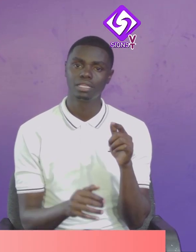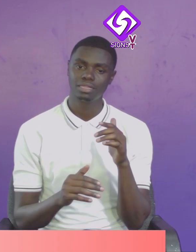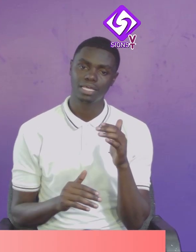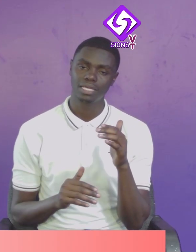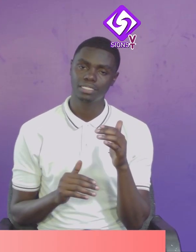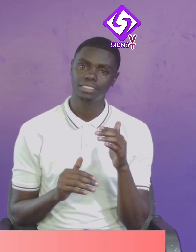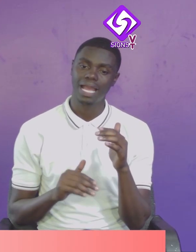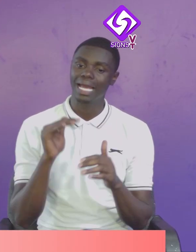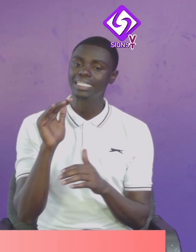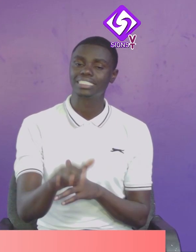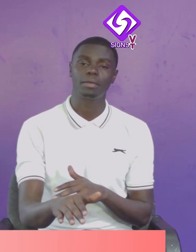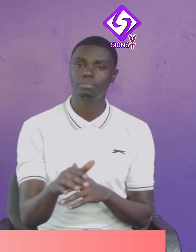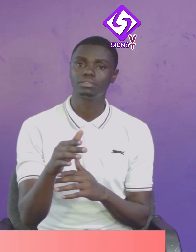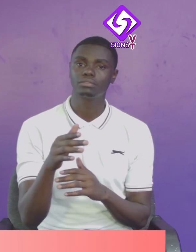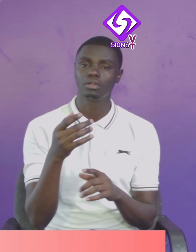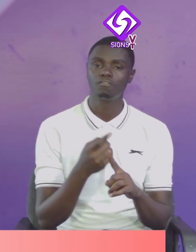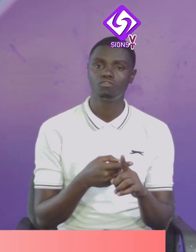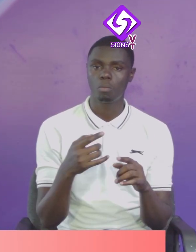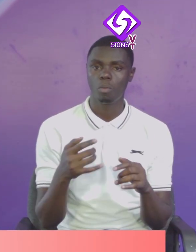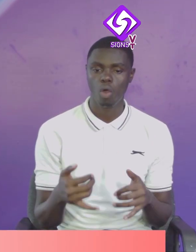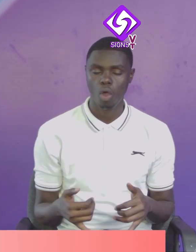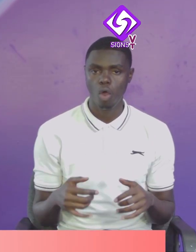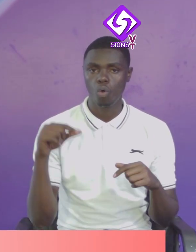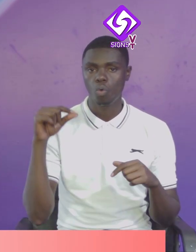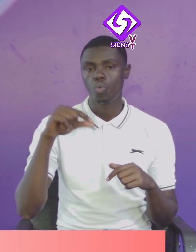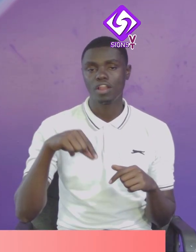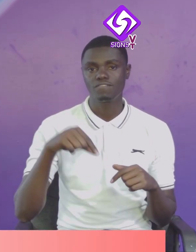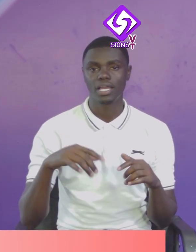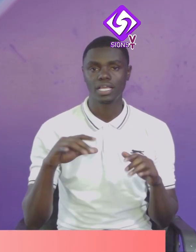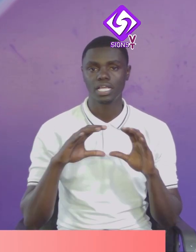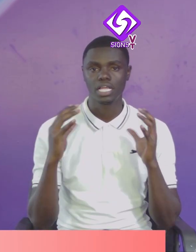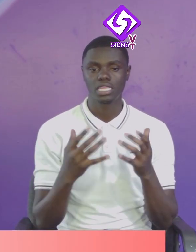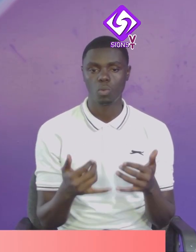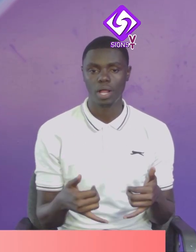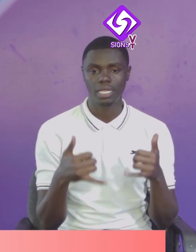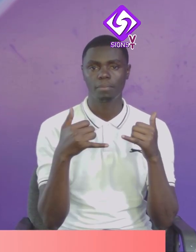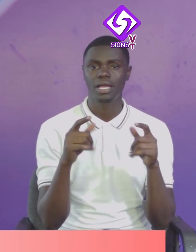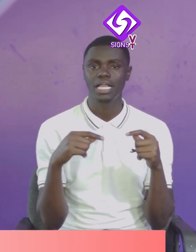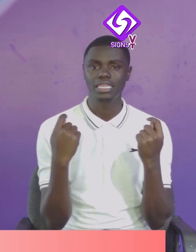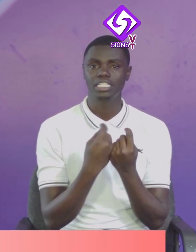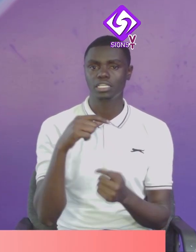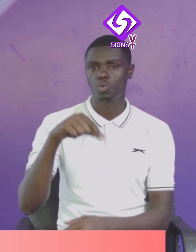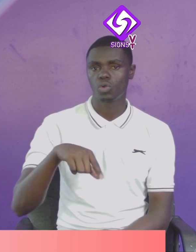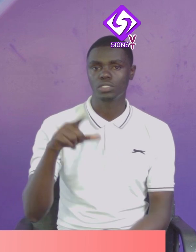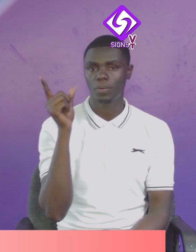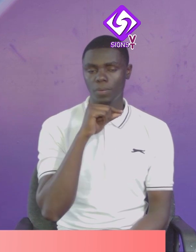from qualifying to the World Cup. Yes. Of course, up to now, the team that qualified was only